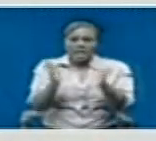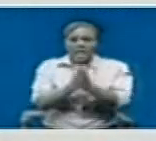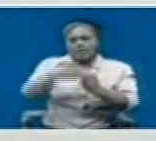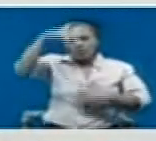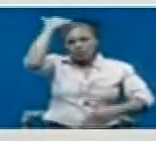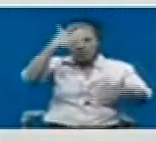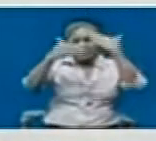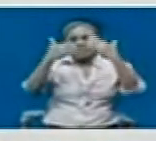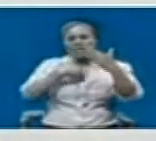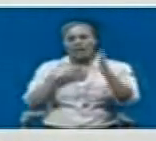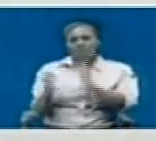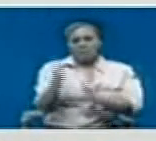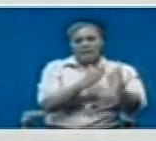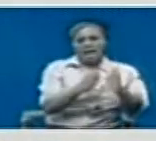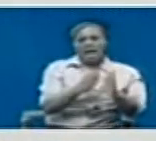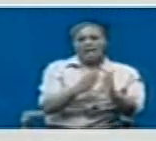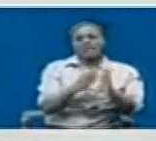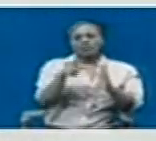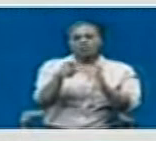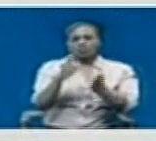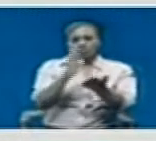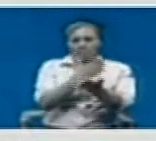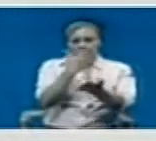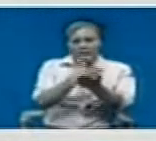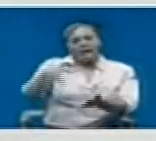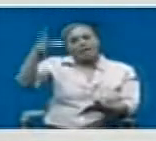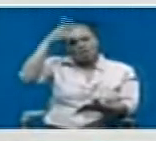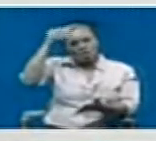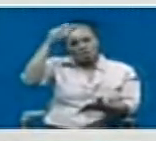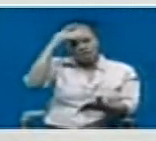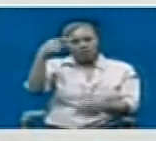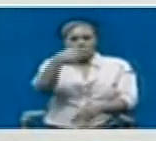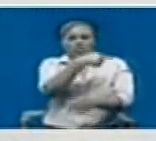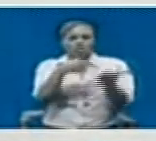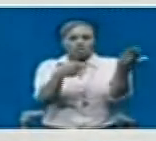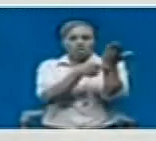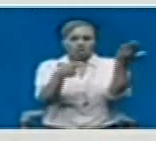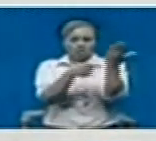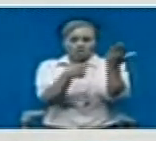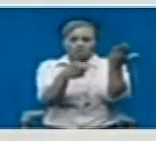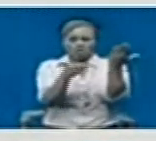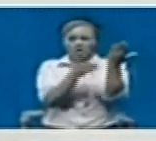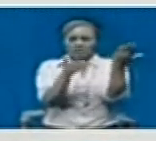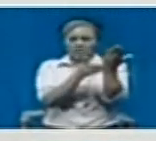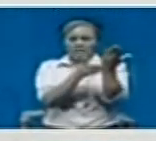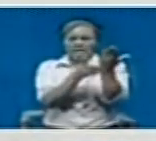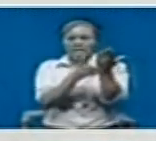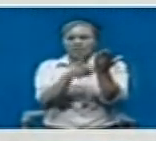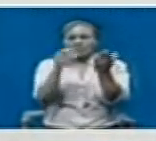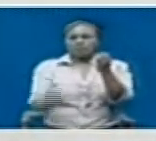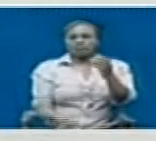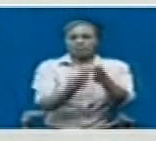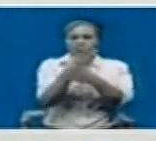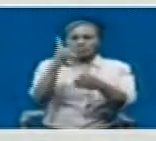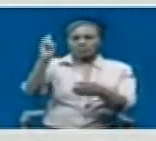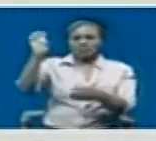are suitable to the current job market? To share knowledge on this is Dr. George Njenga, who is the current and founding dean